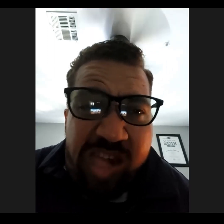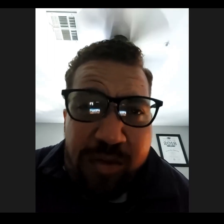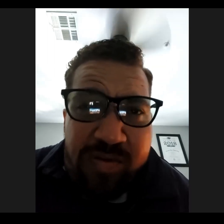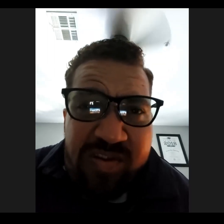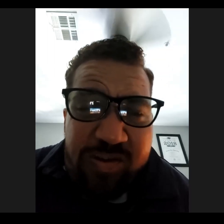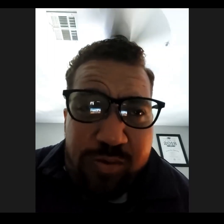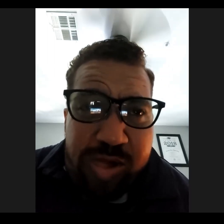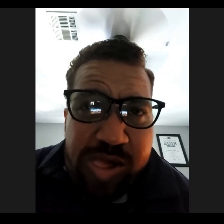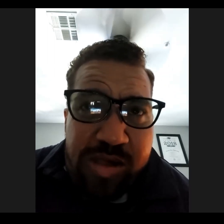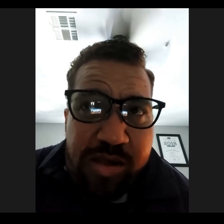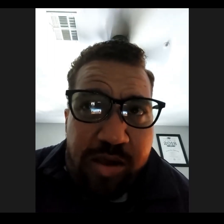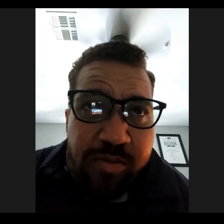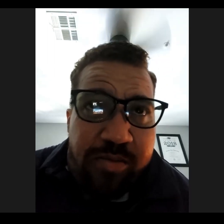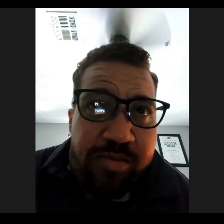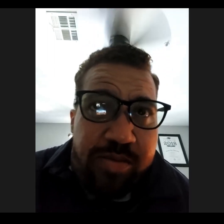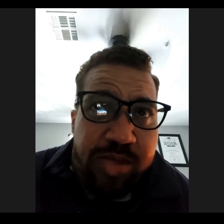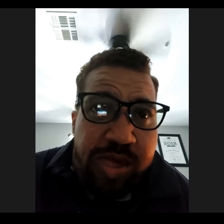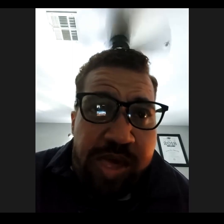reach out to me